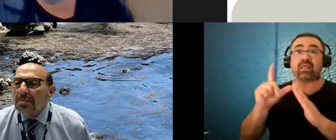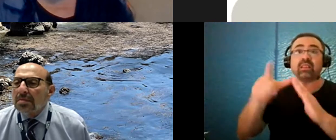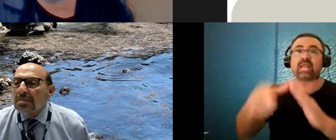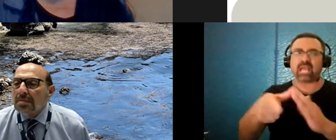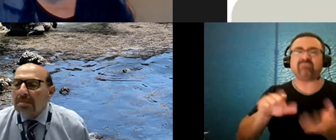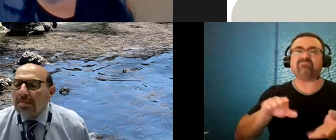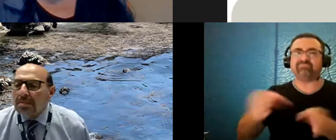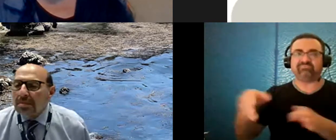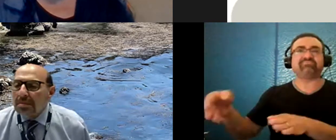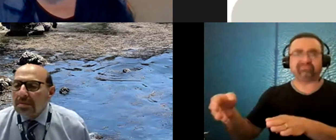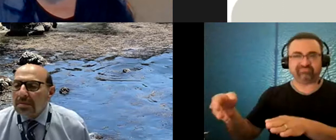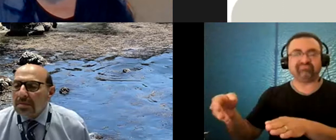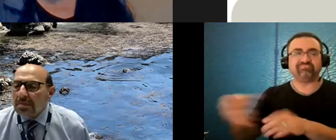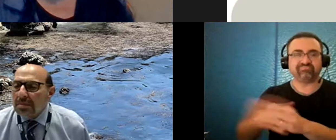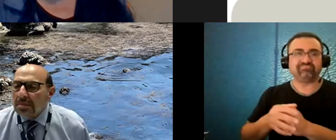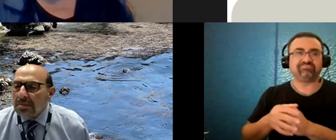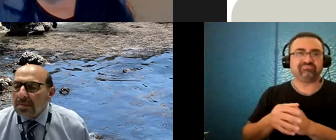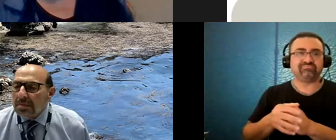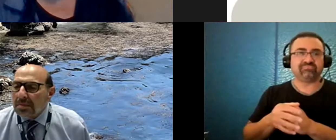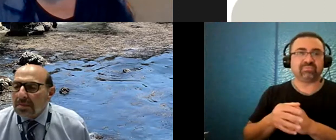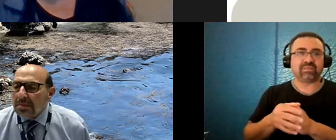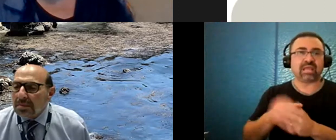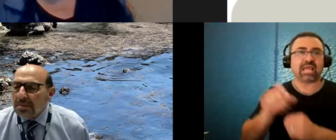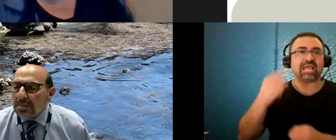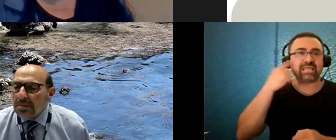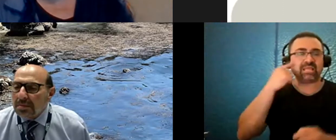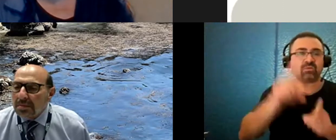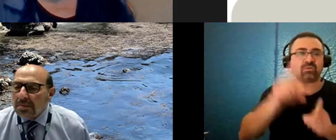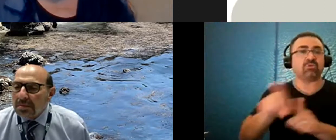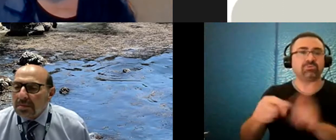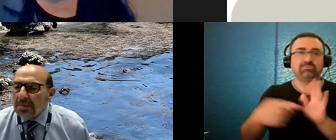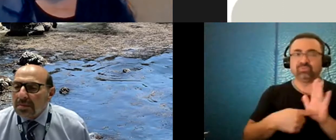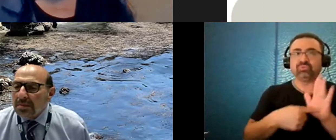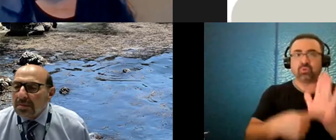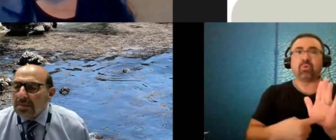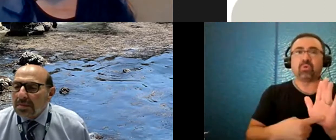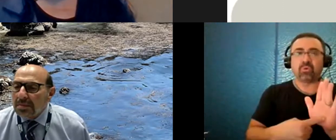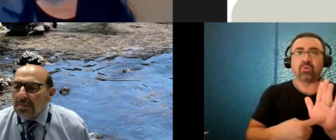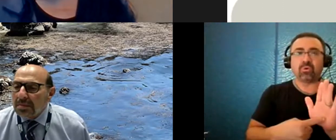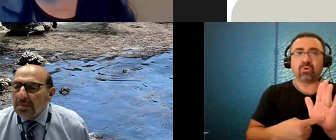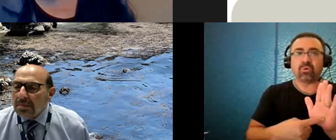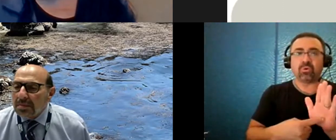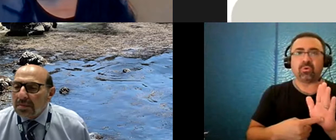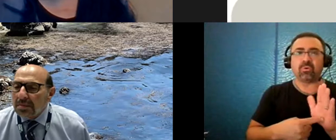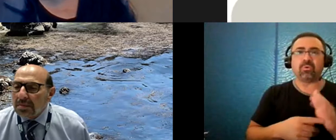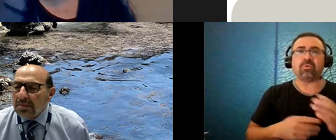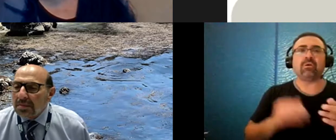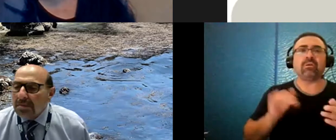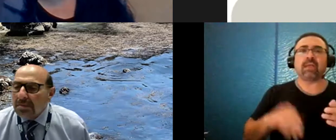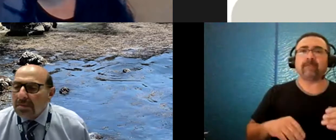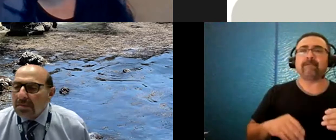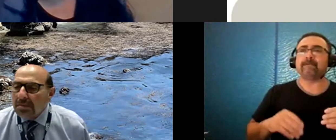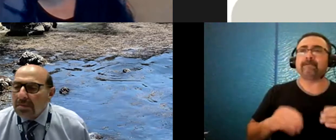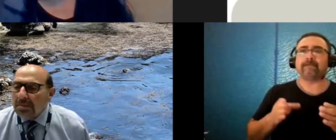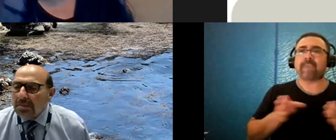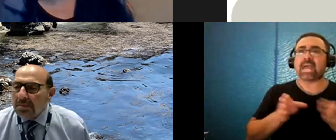deaths. And that is, I think, also an indication of the path that people usually